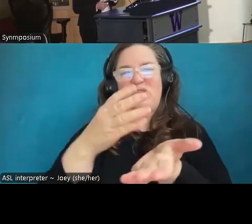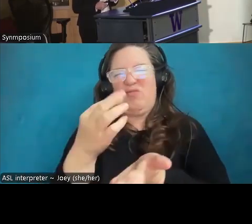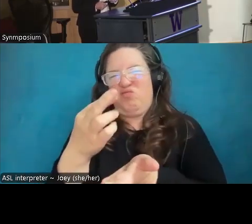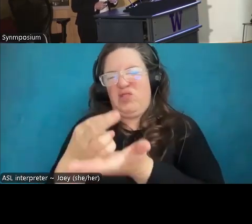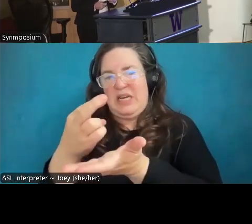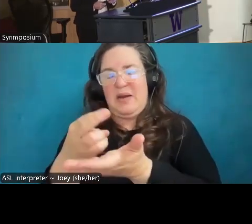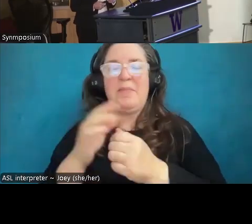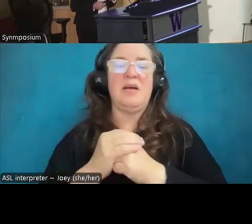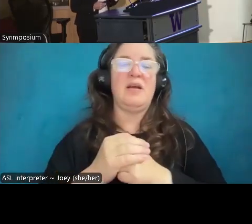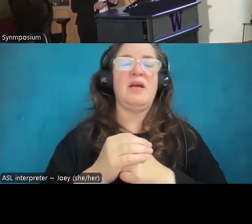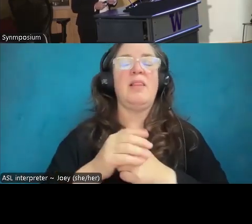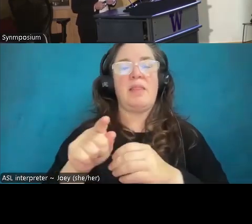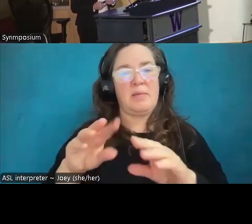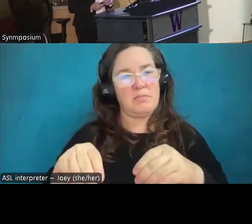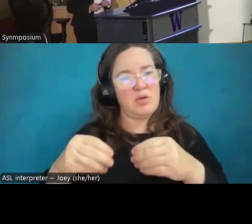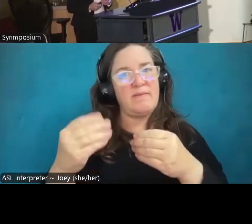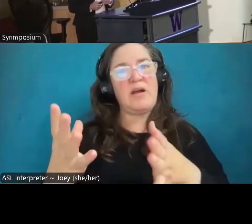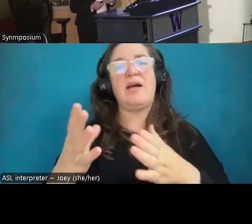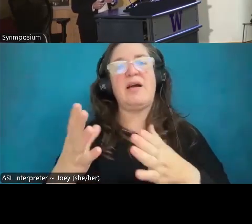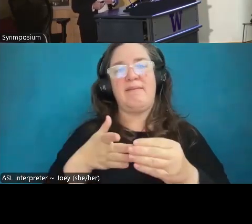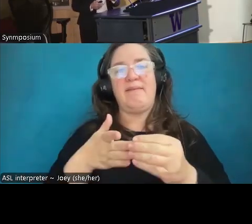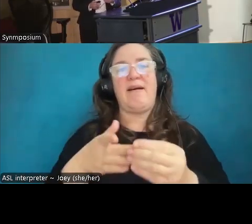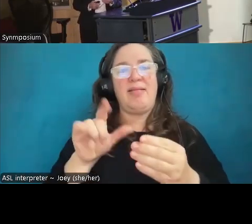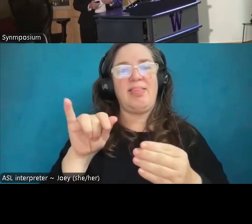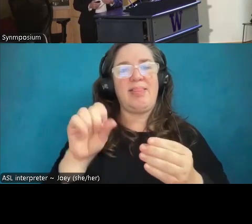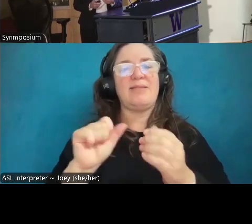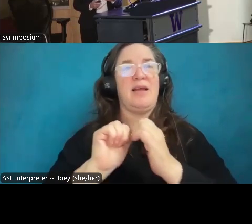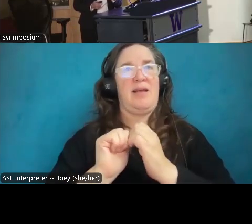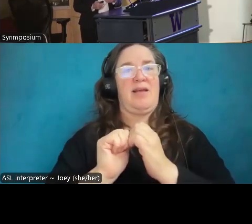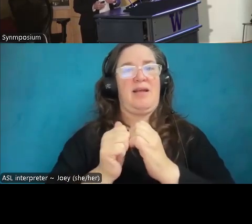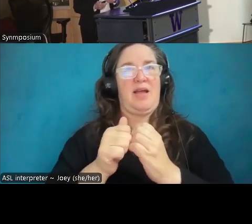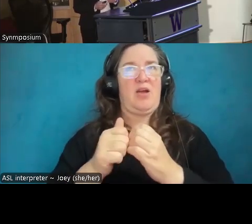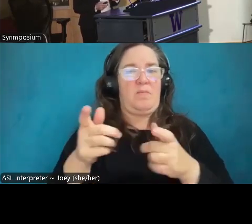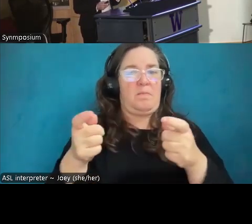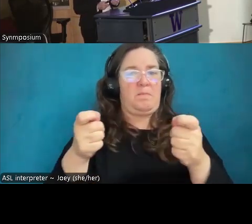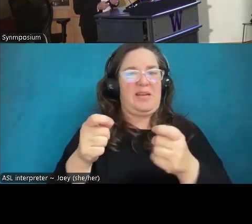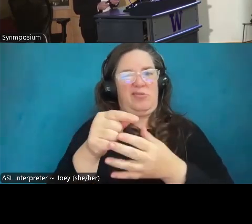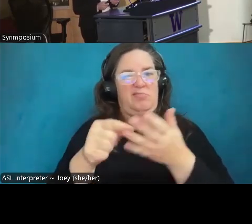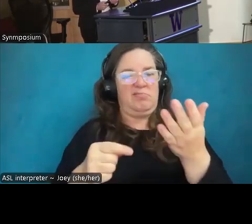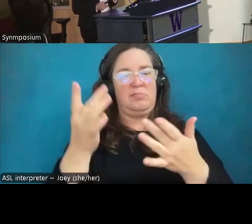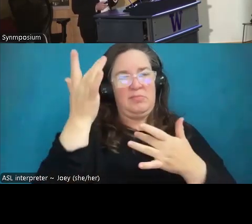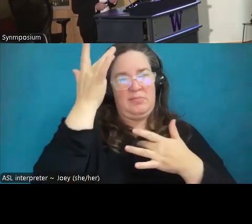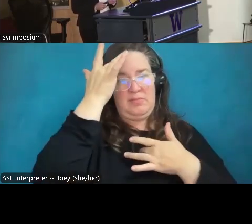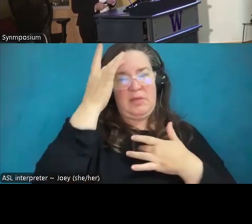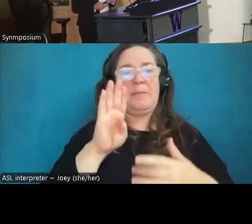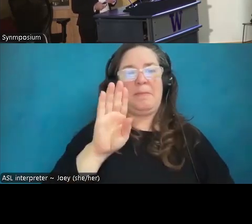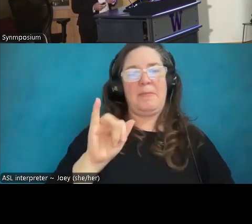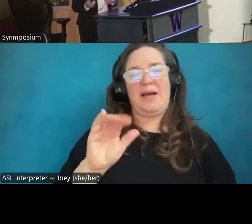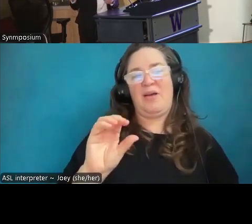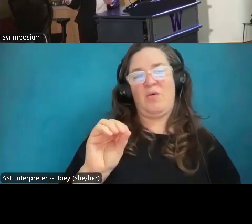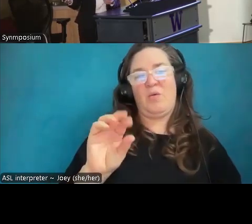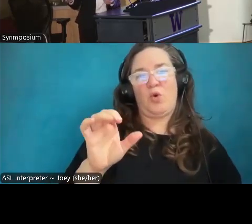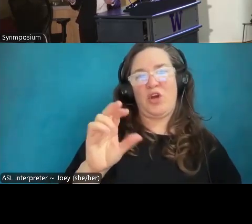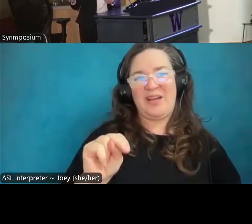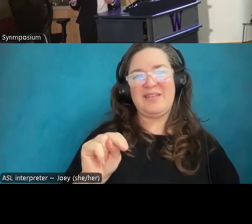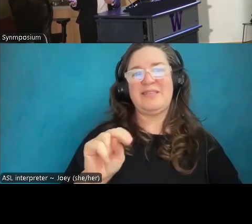principles and consensus guidelines on how to manage these diseases. They're quite comprehensive, and you see they're by organ system and by